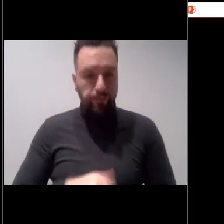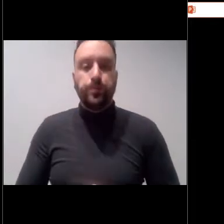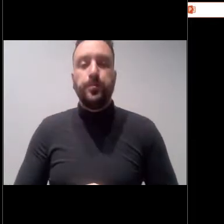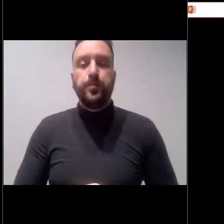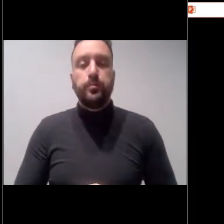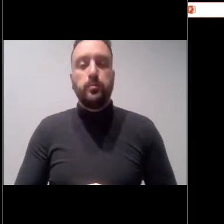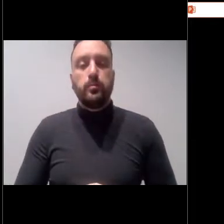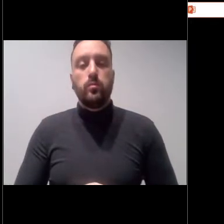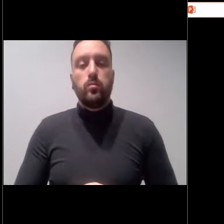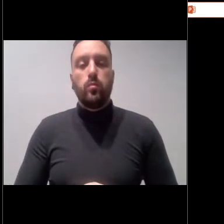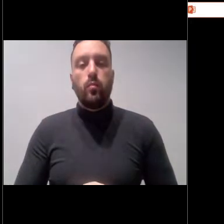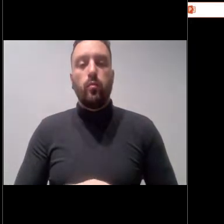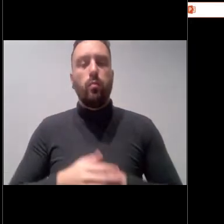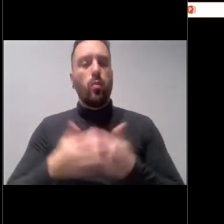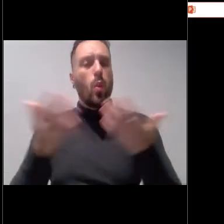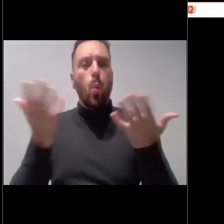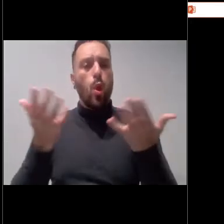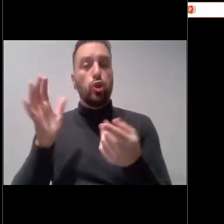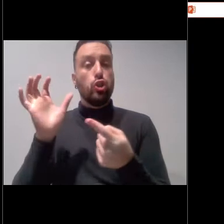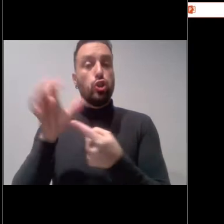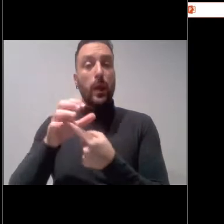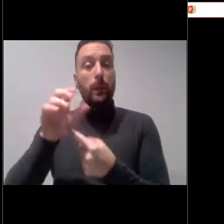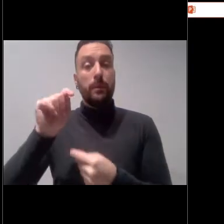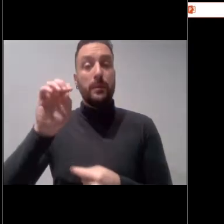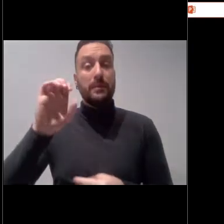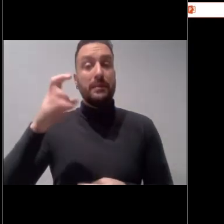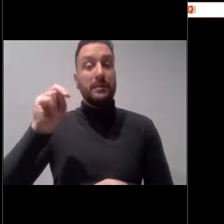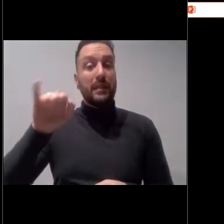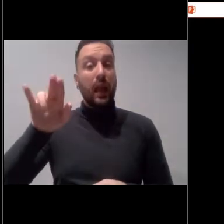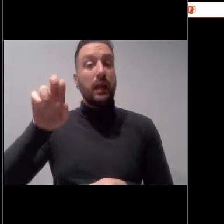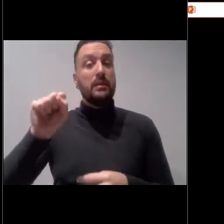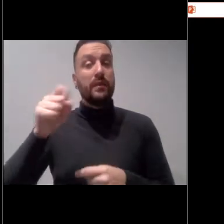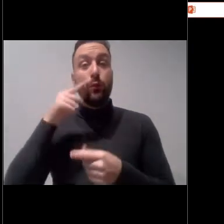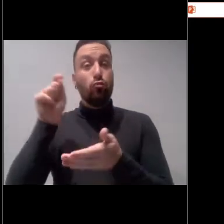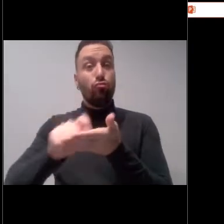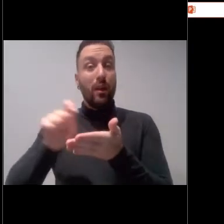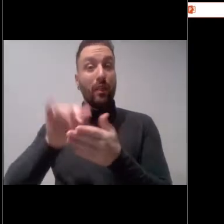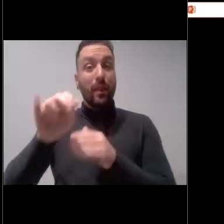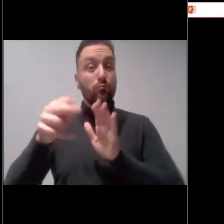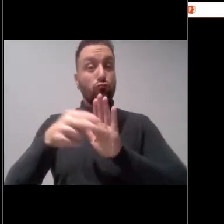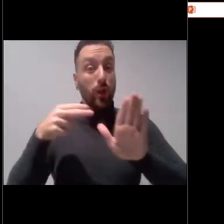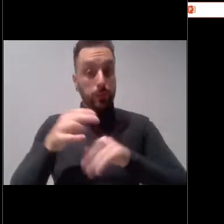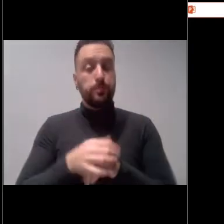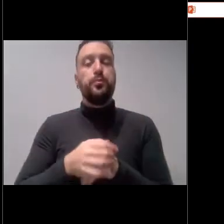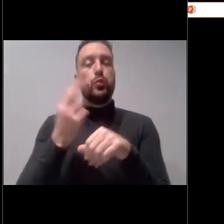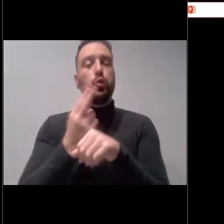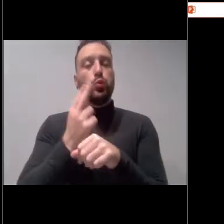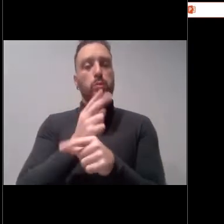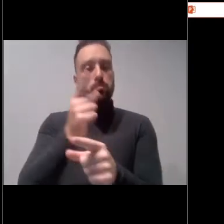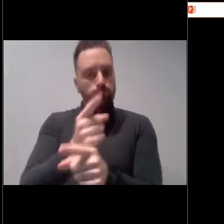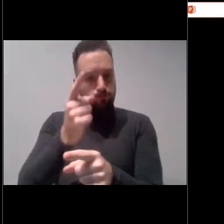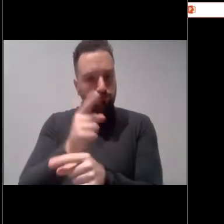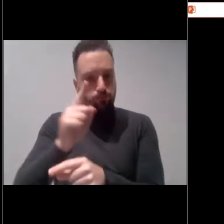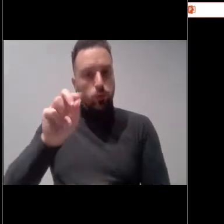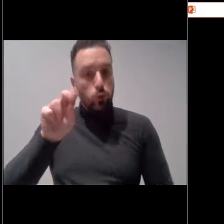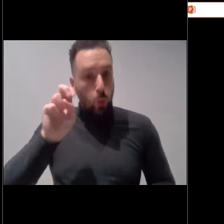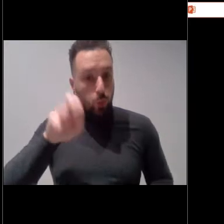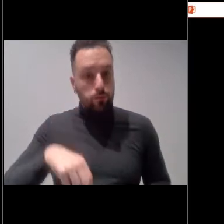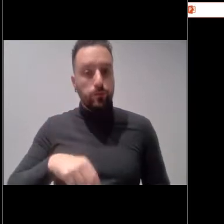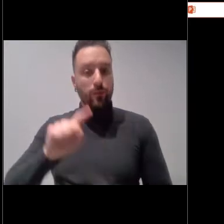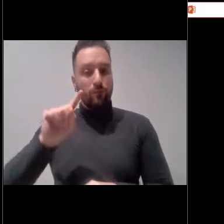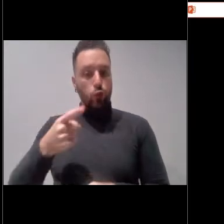So what are some champion techniques for writing for a champion brand? We're using the appropriate tone, like first person and